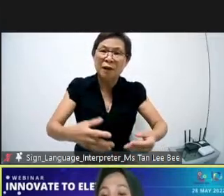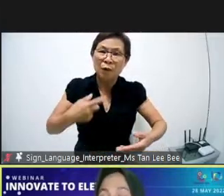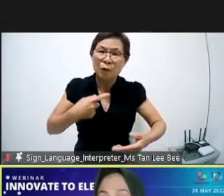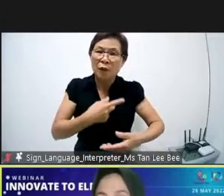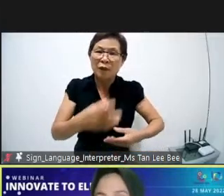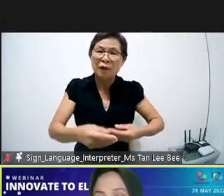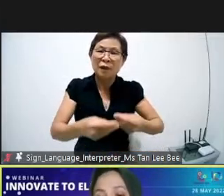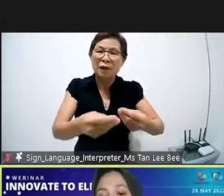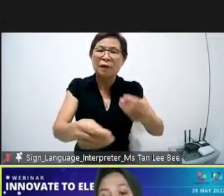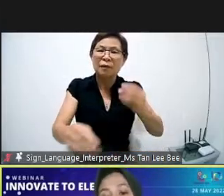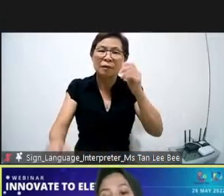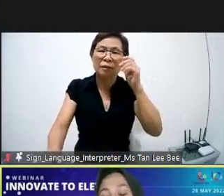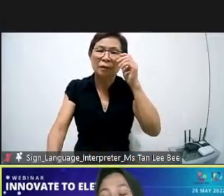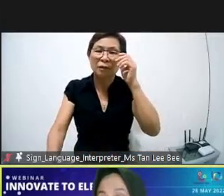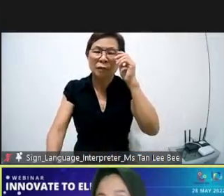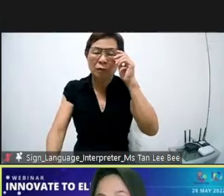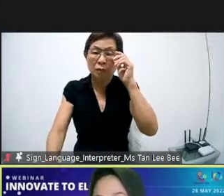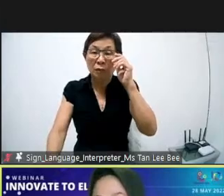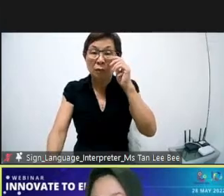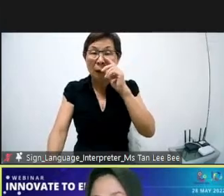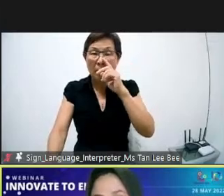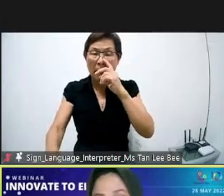text, sound, and